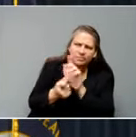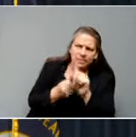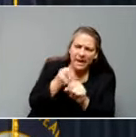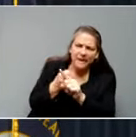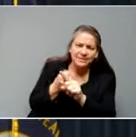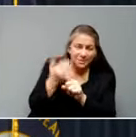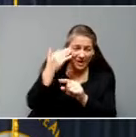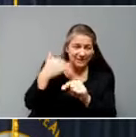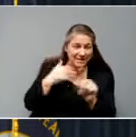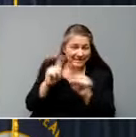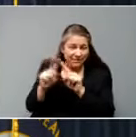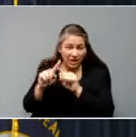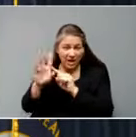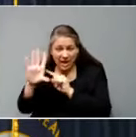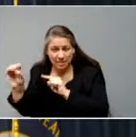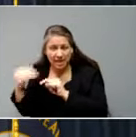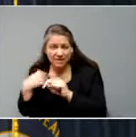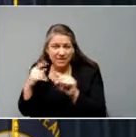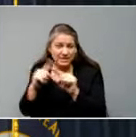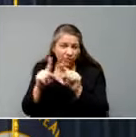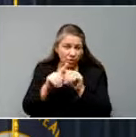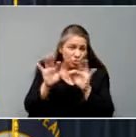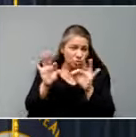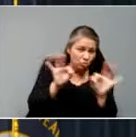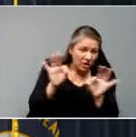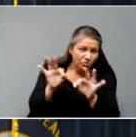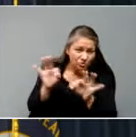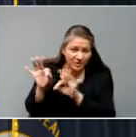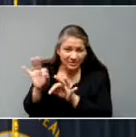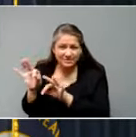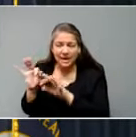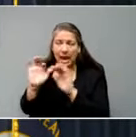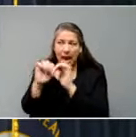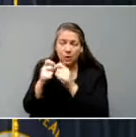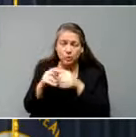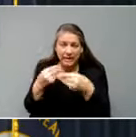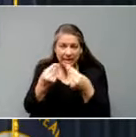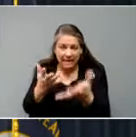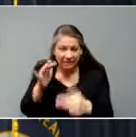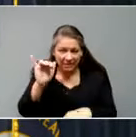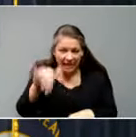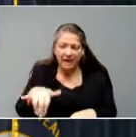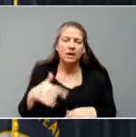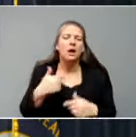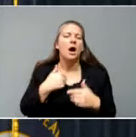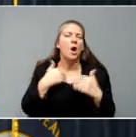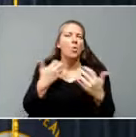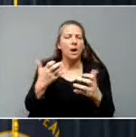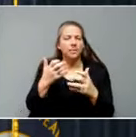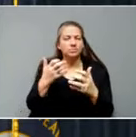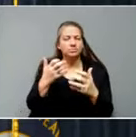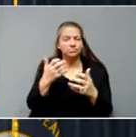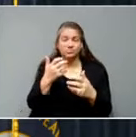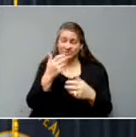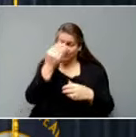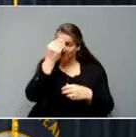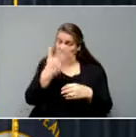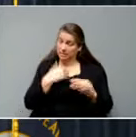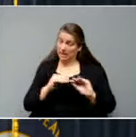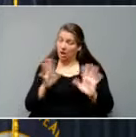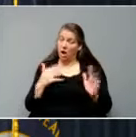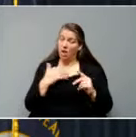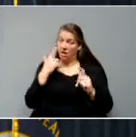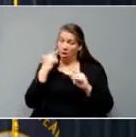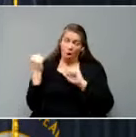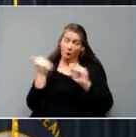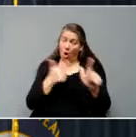that get different instructions in how to provide it. But I want to be clear. I believe that everybody over